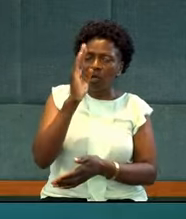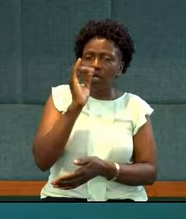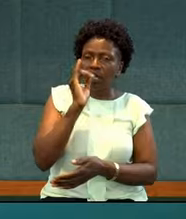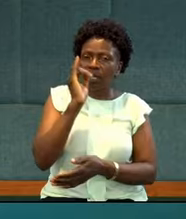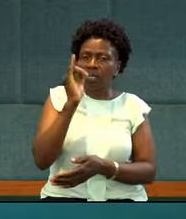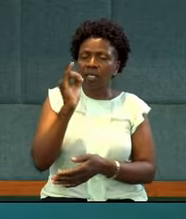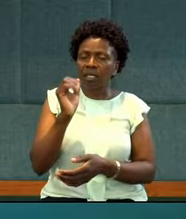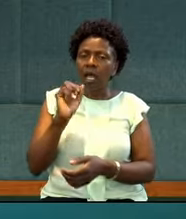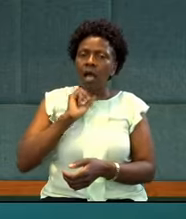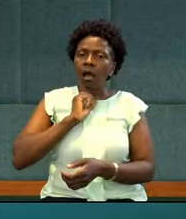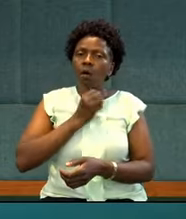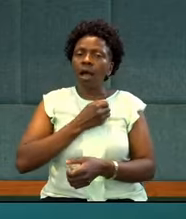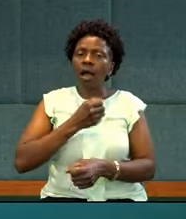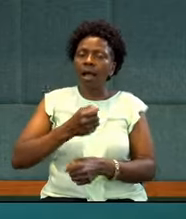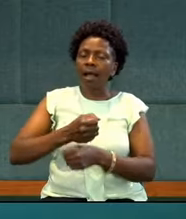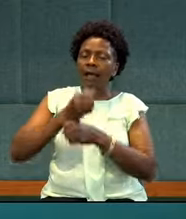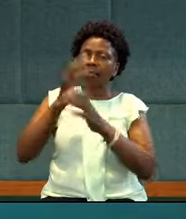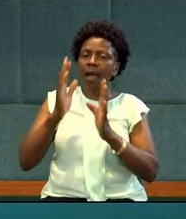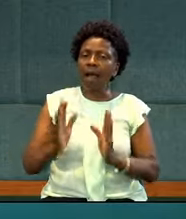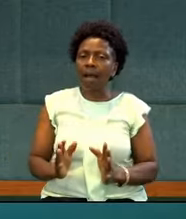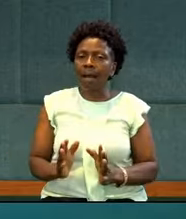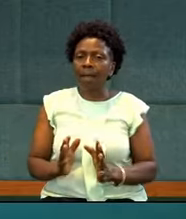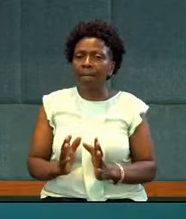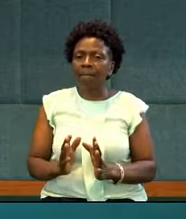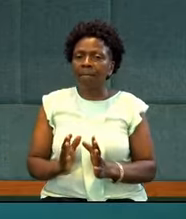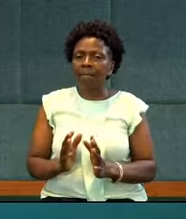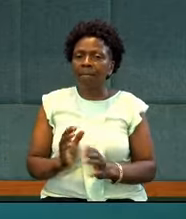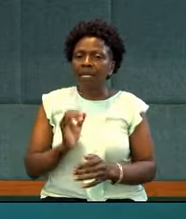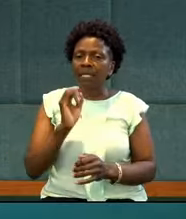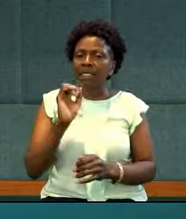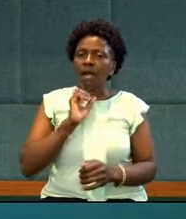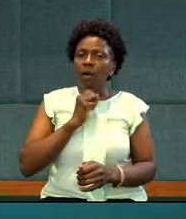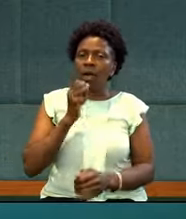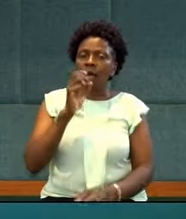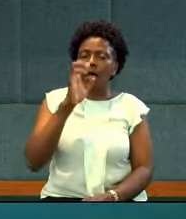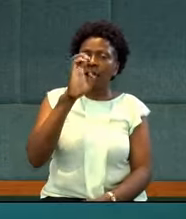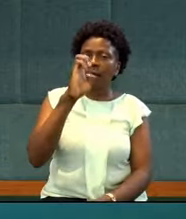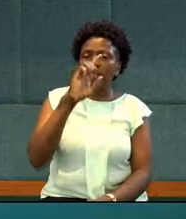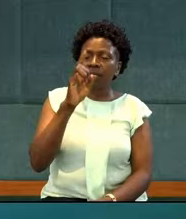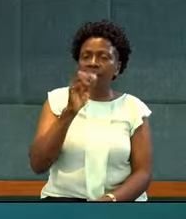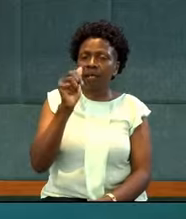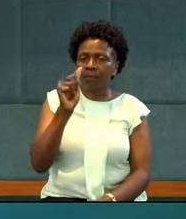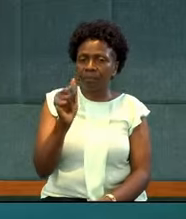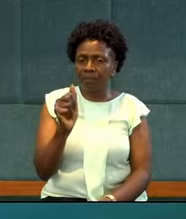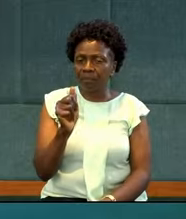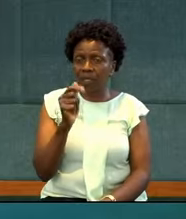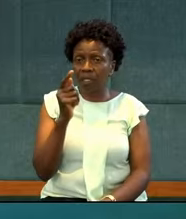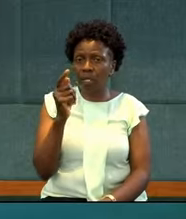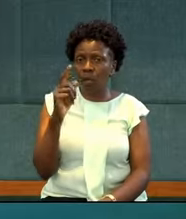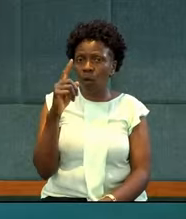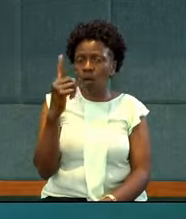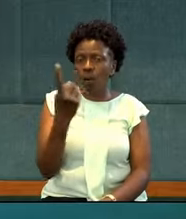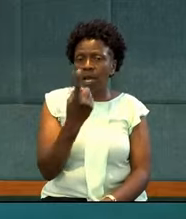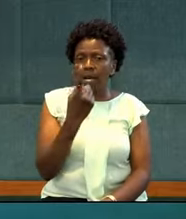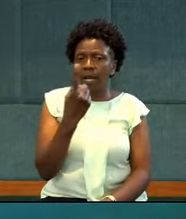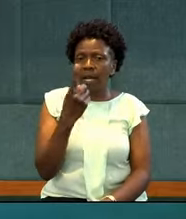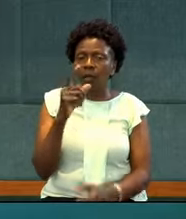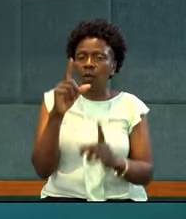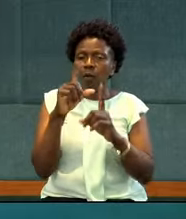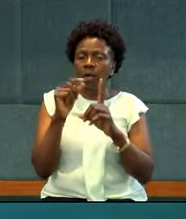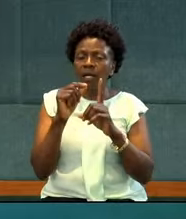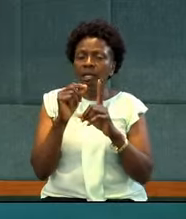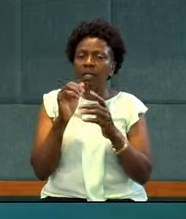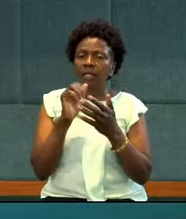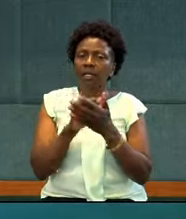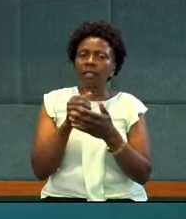is our helper meet. God is our Ezer. That is the only terminology that a woman shares with